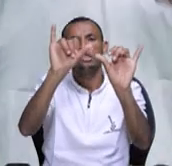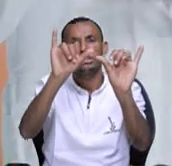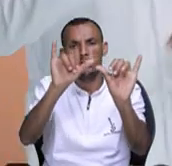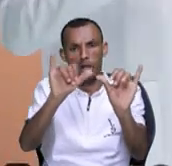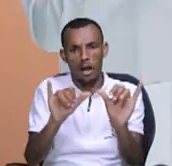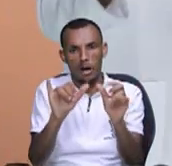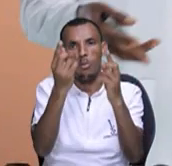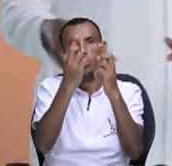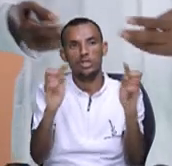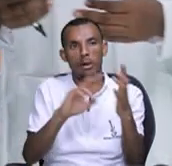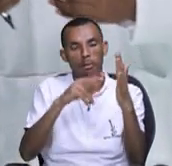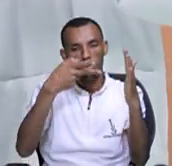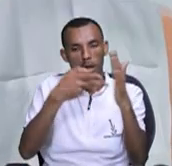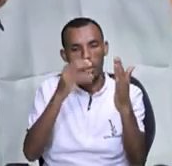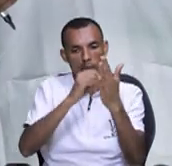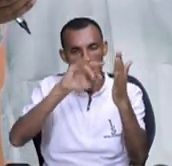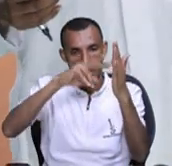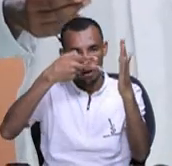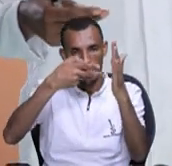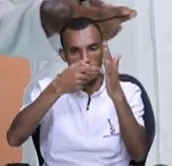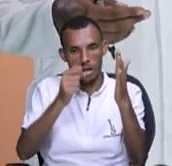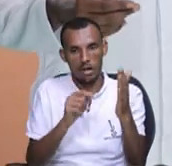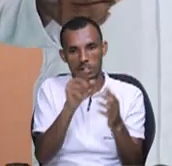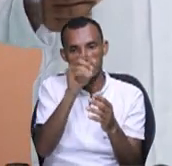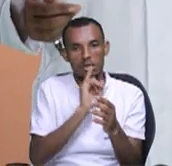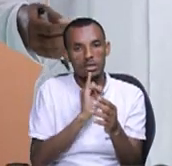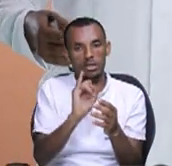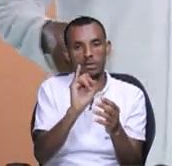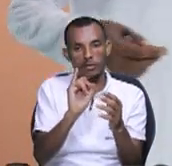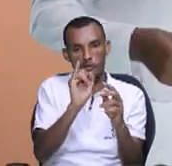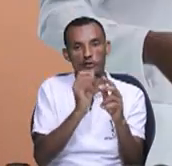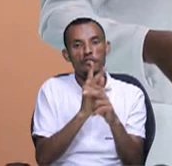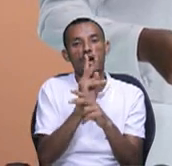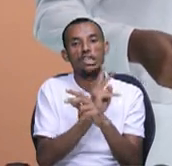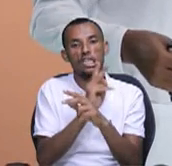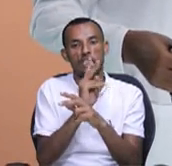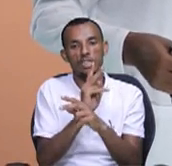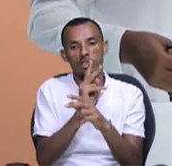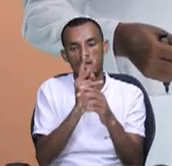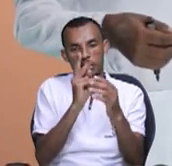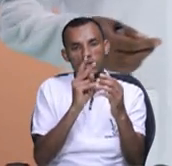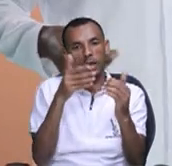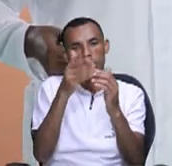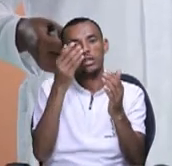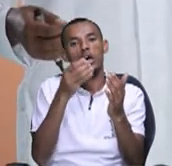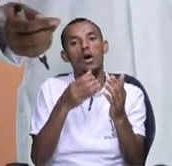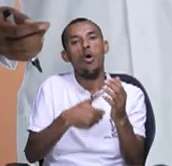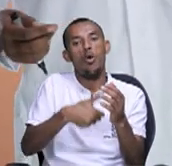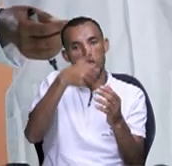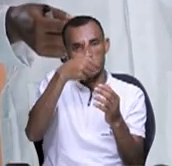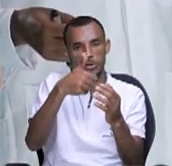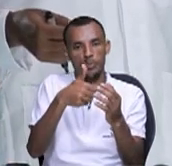An angle in standard position mean there is vertex at the origin O,